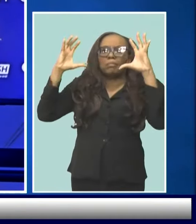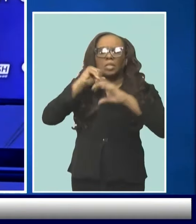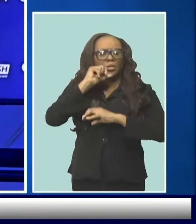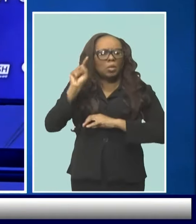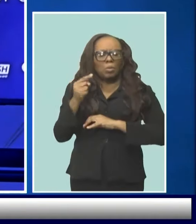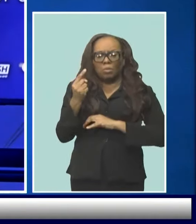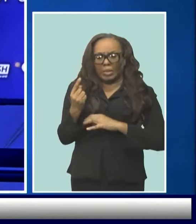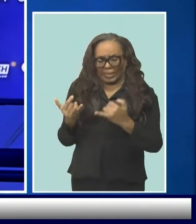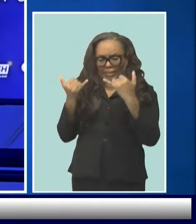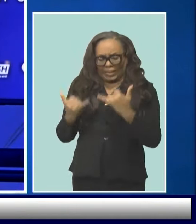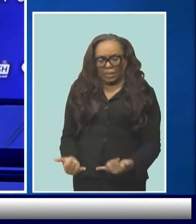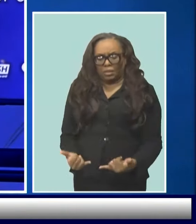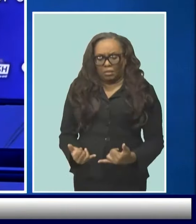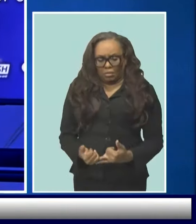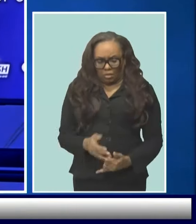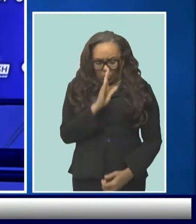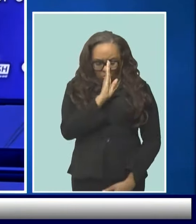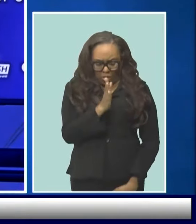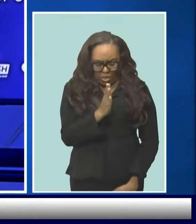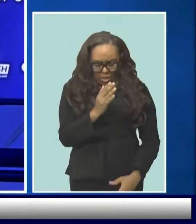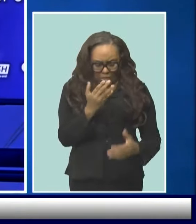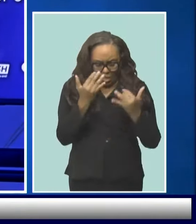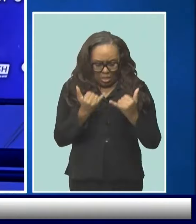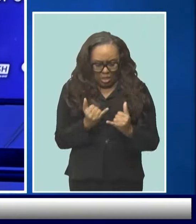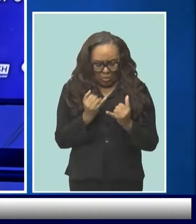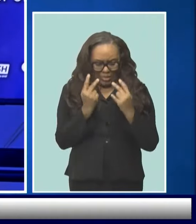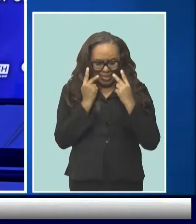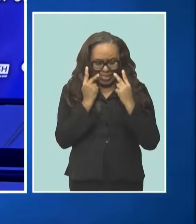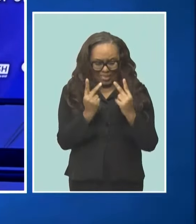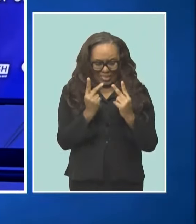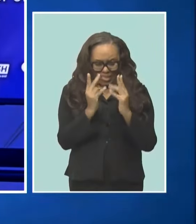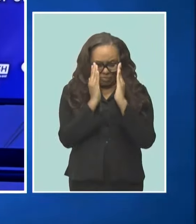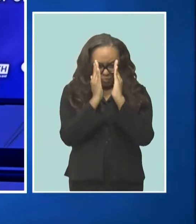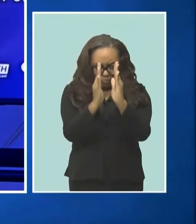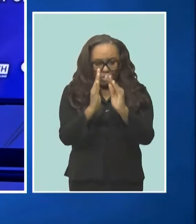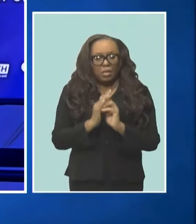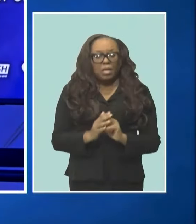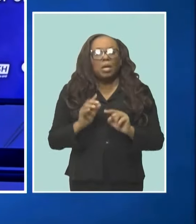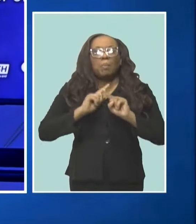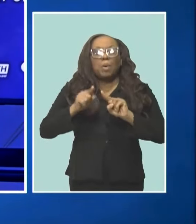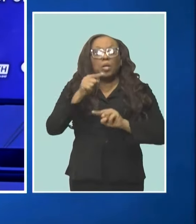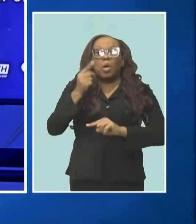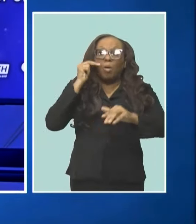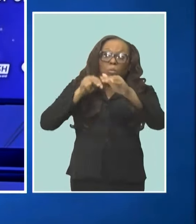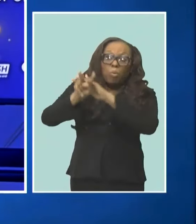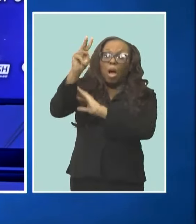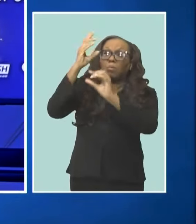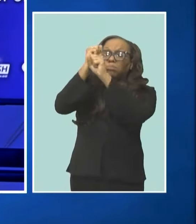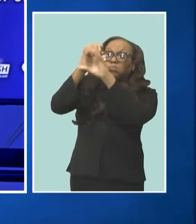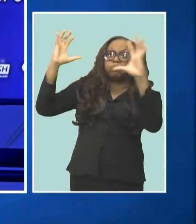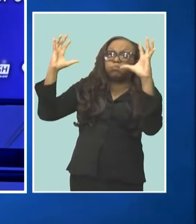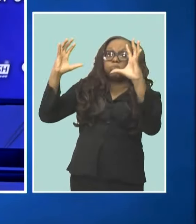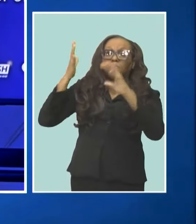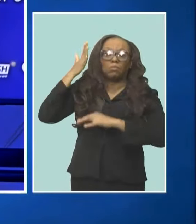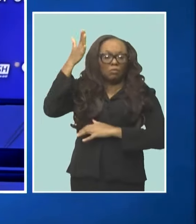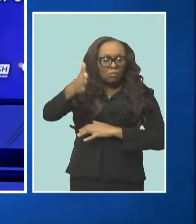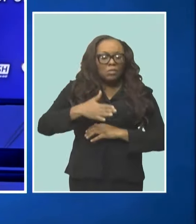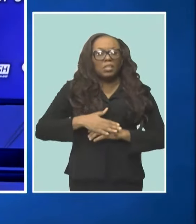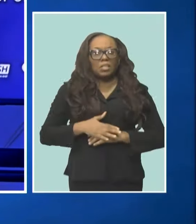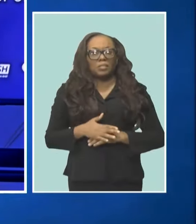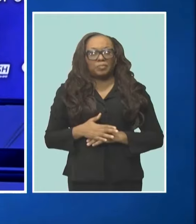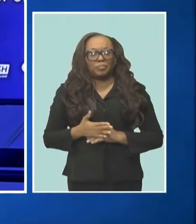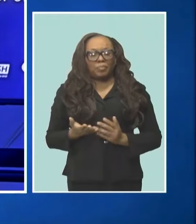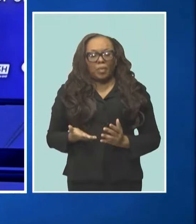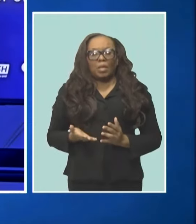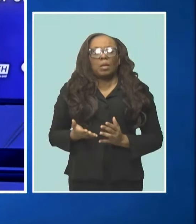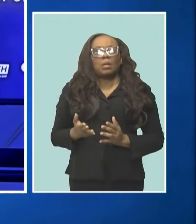future. Because if you didn't, we wouldn't be standing here in 2025. We'd be now looking at a groundbreaking ceremony rather than